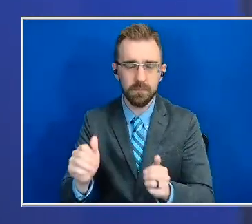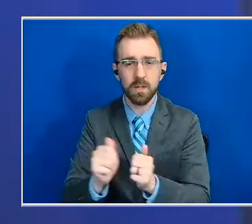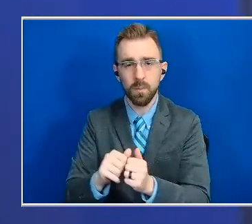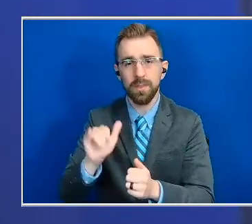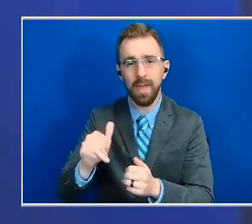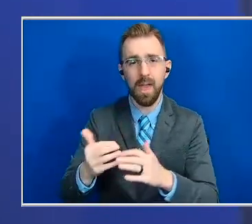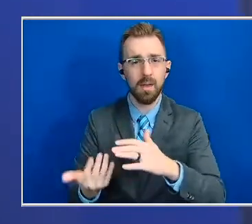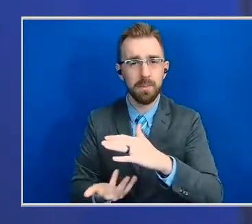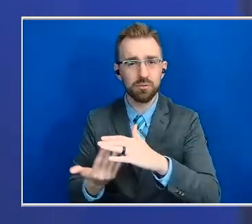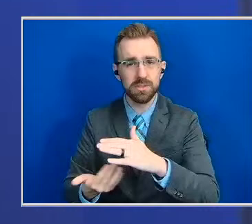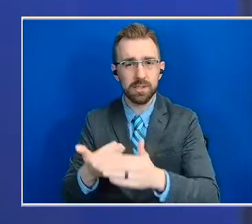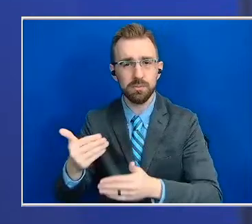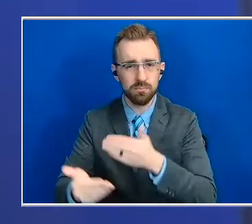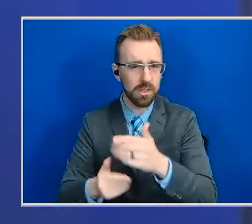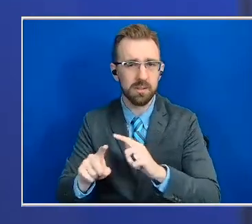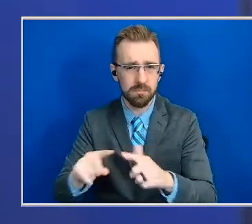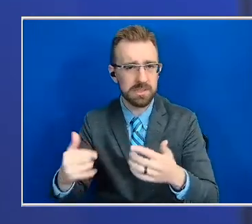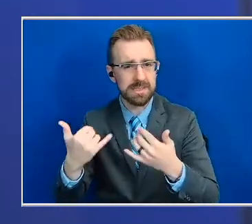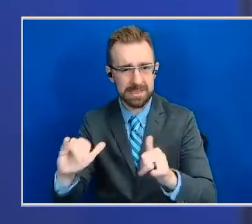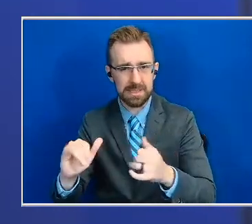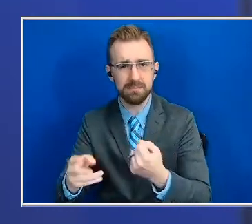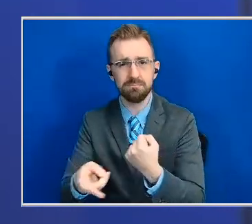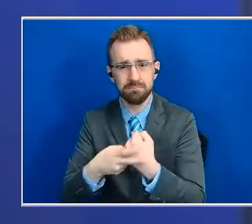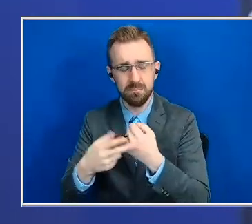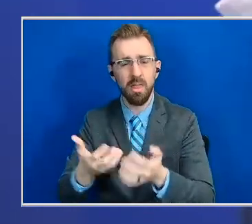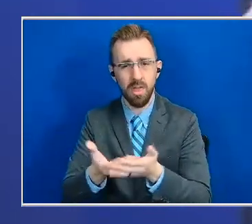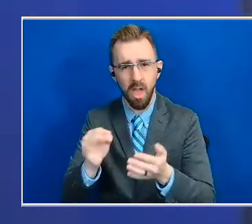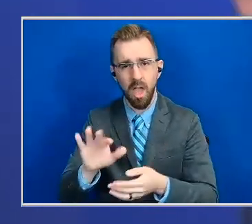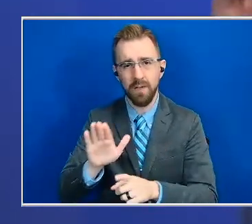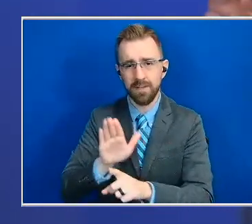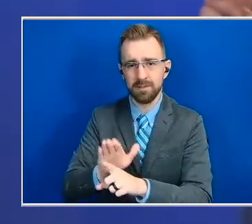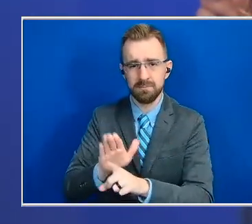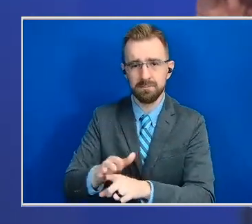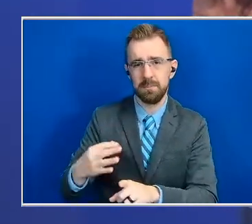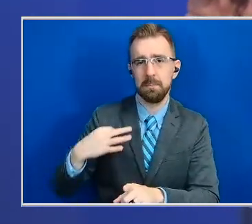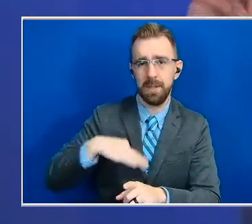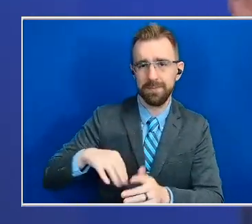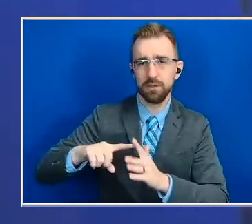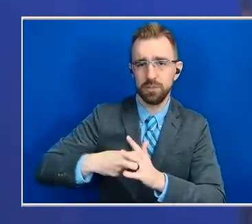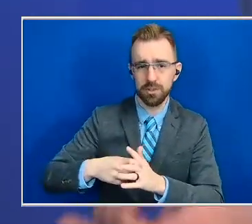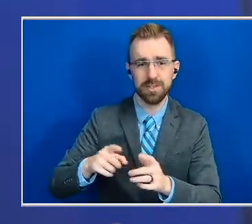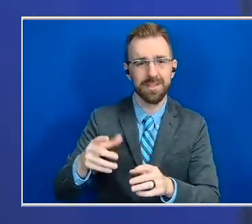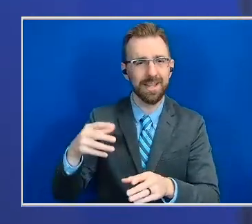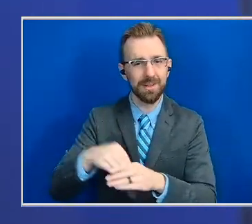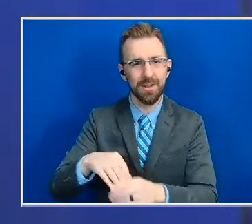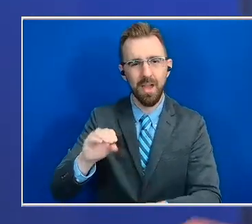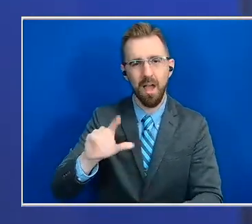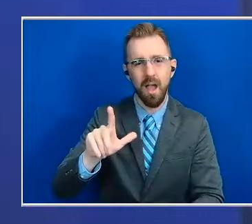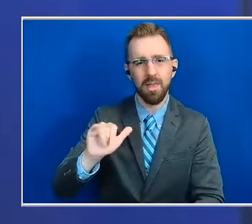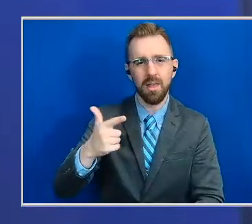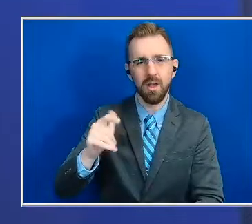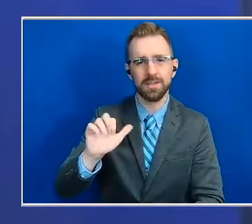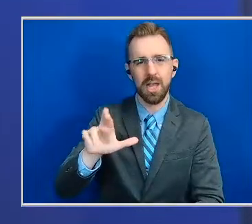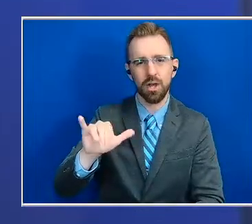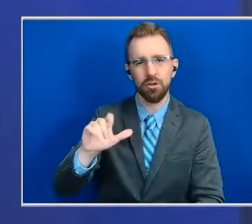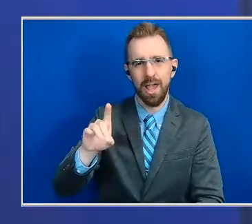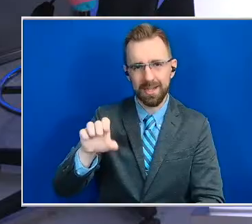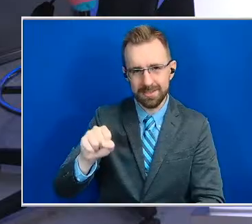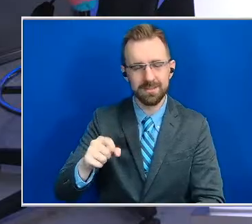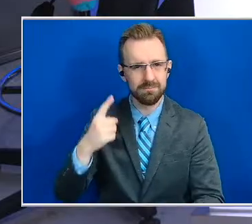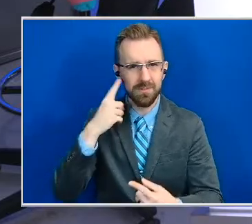still retains a lot of its original benefits, including the oligosaccharides, which are so important to gut health. Isn't